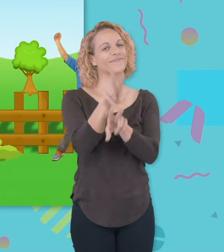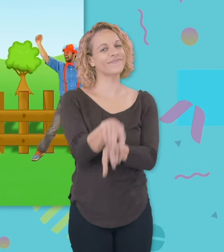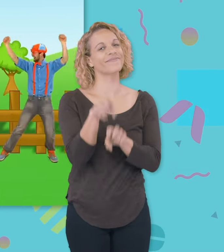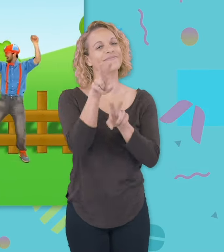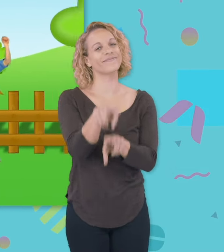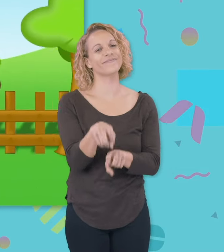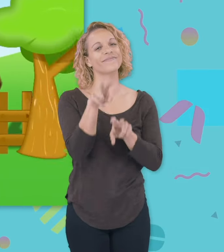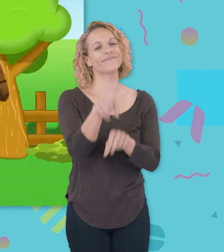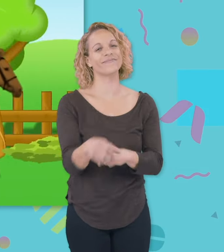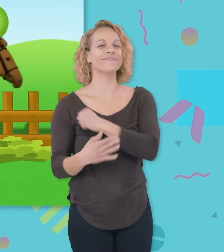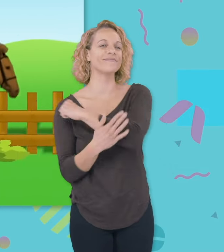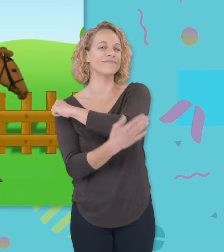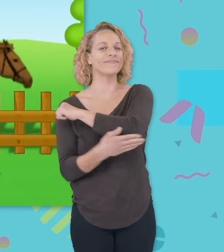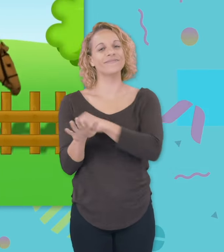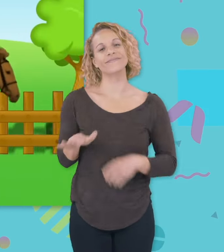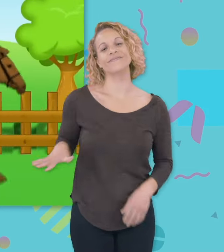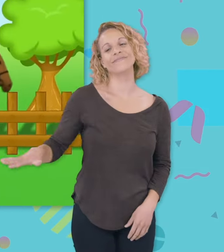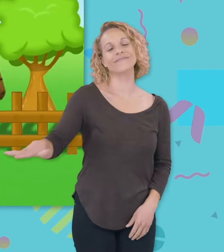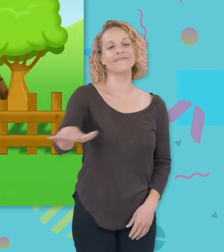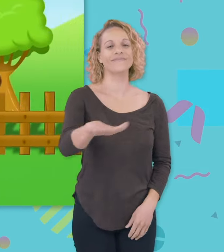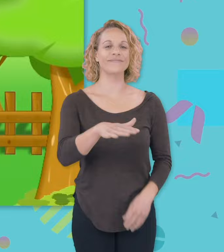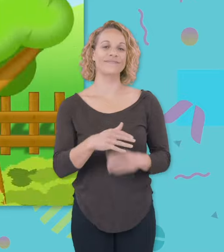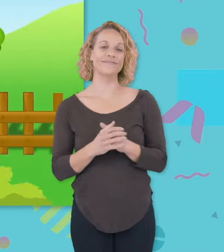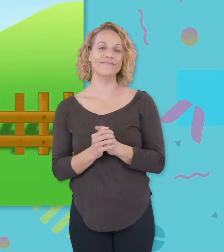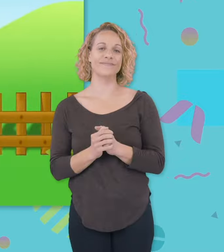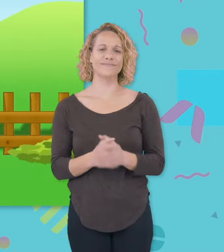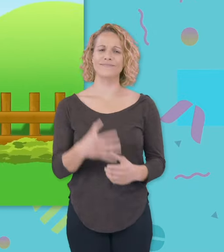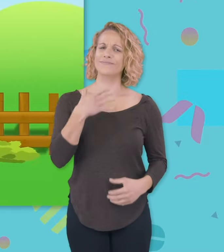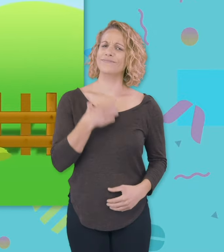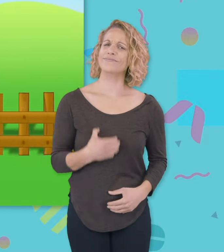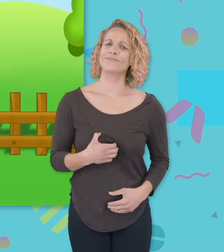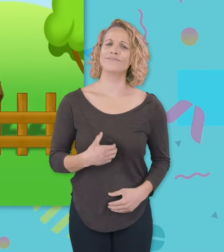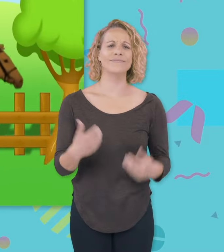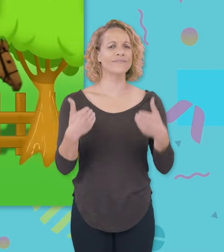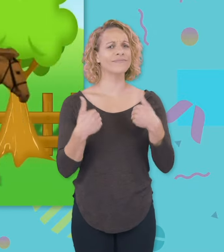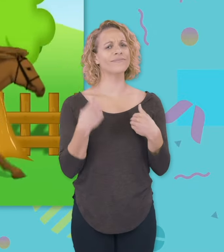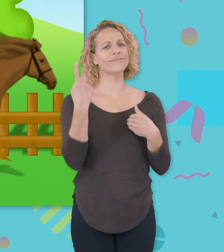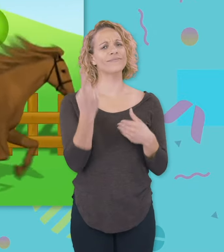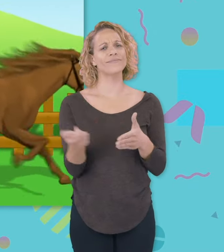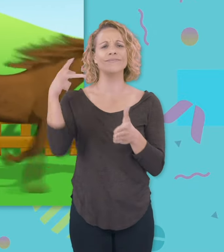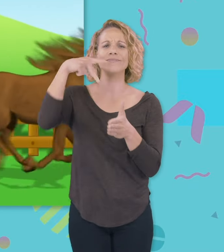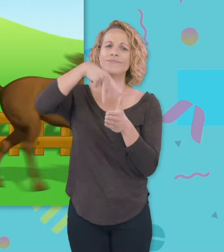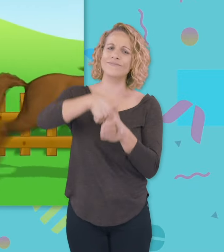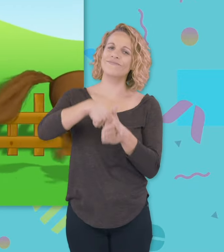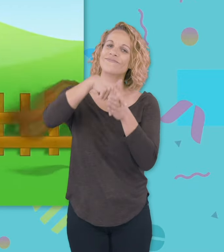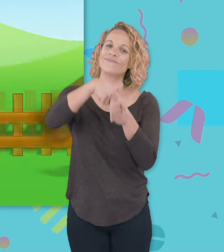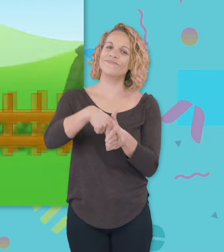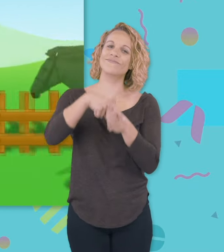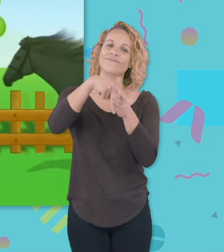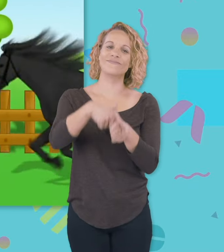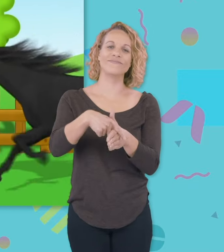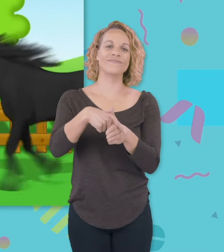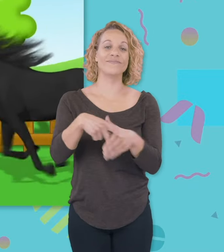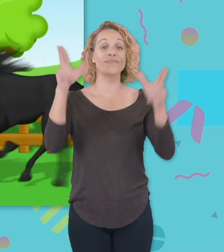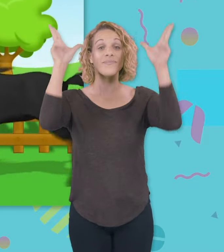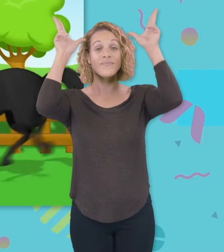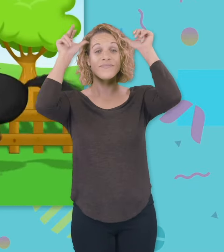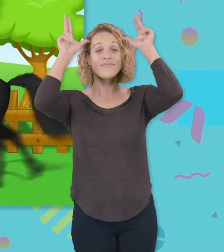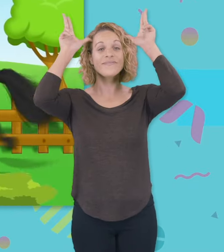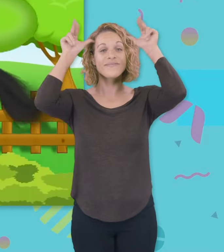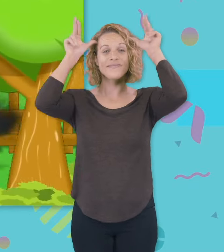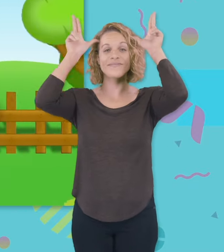Horses galloping through the countryside. I wish that I had one to ride.